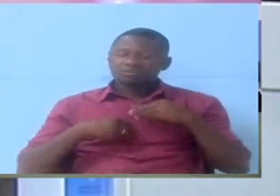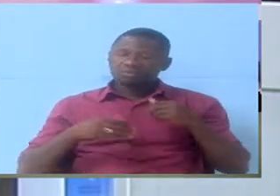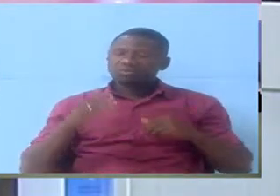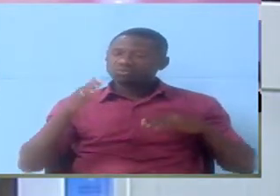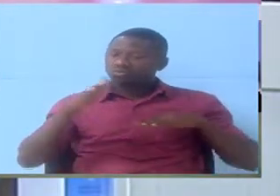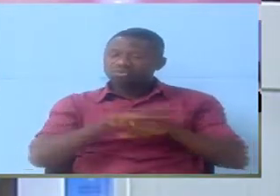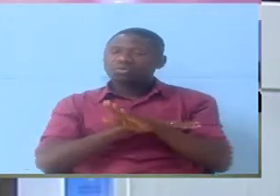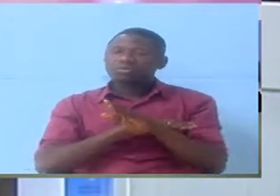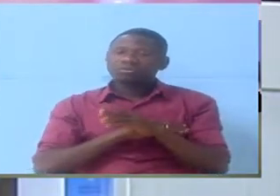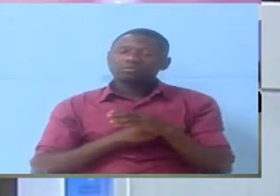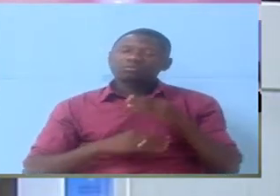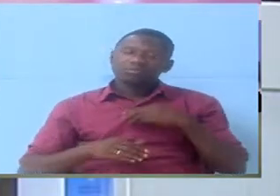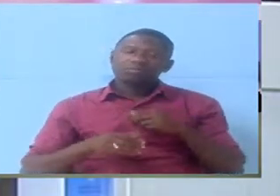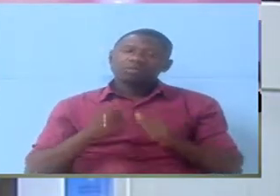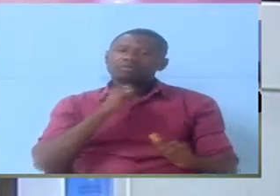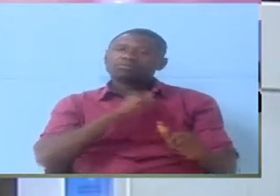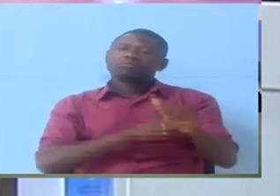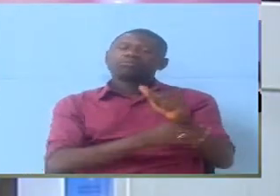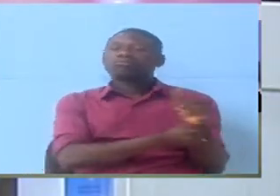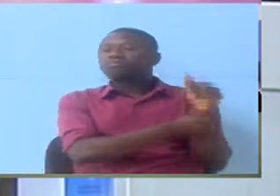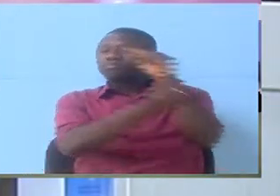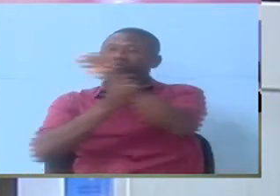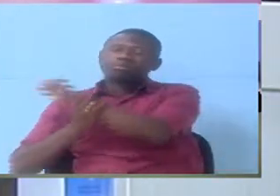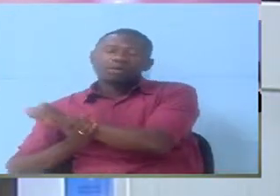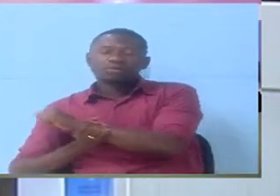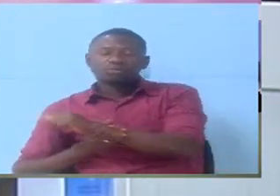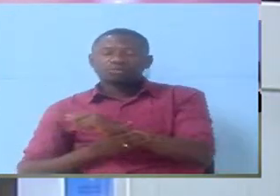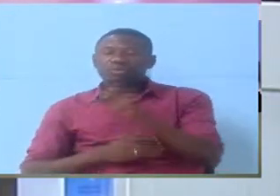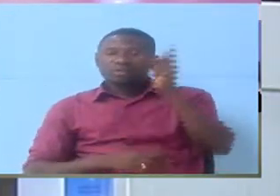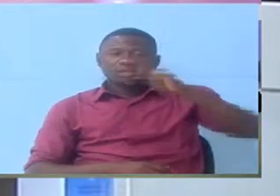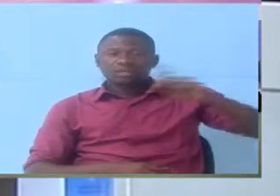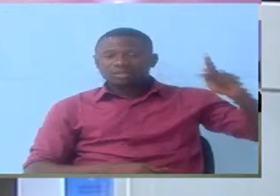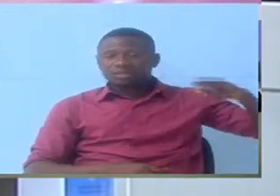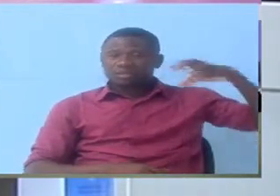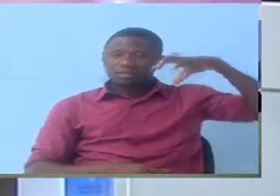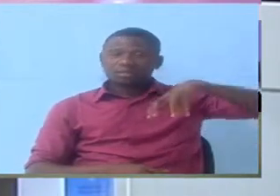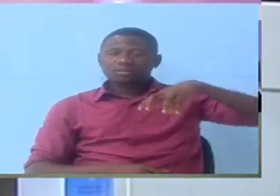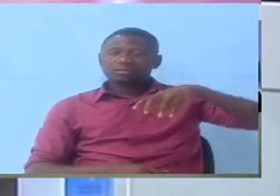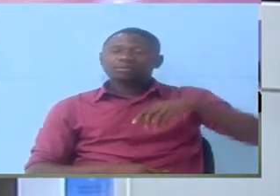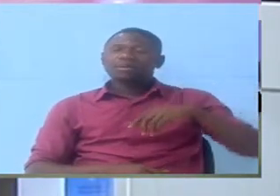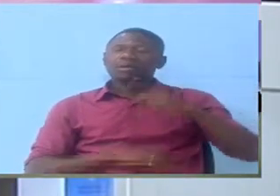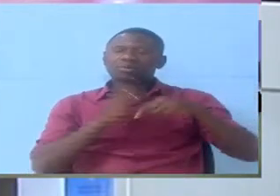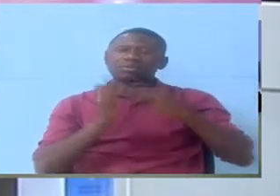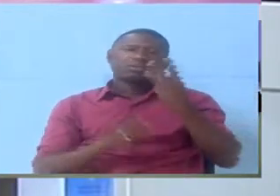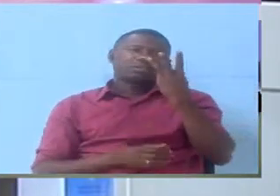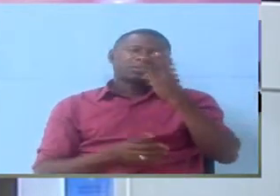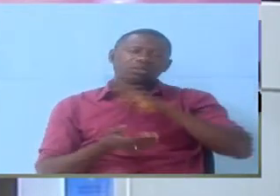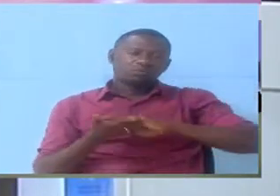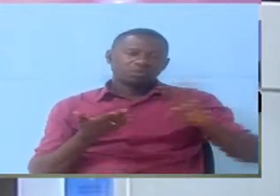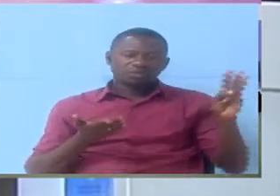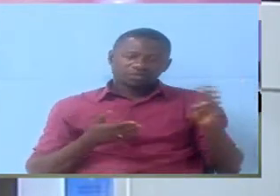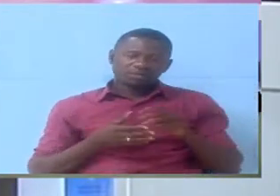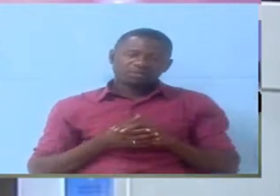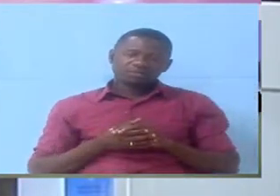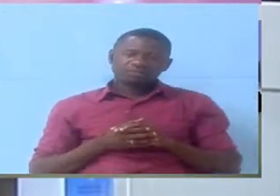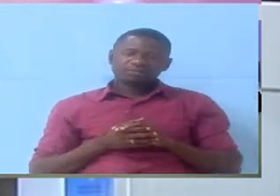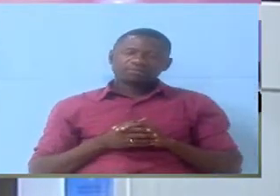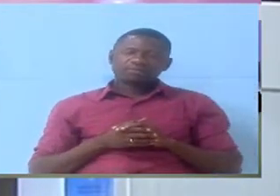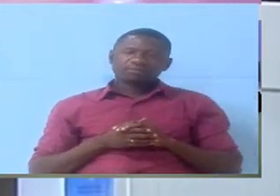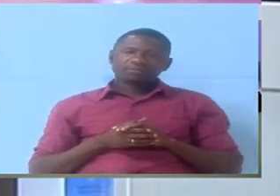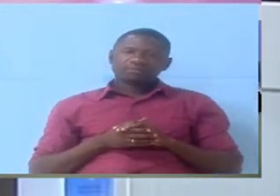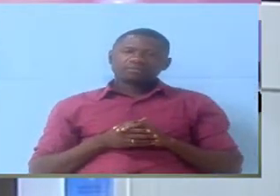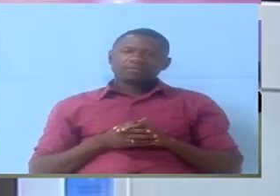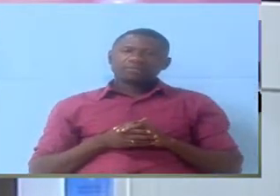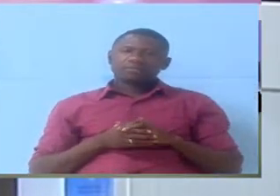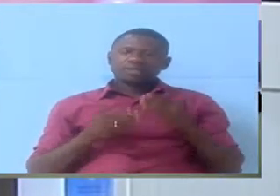Back to Nairobi. Yen murundi Nairobi. I was in Nairobi. Me Nairobi. Almost 3 weeks. Tatan for lokun saba. Then